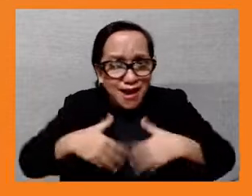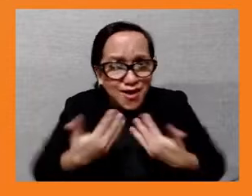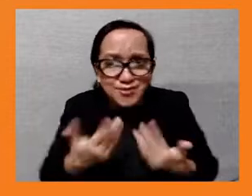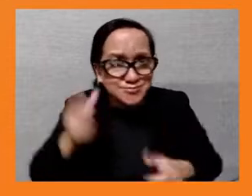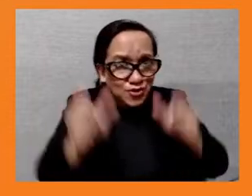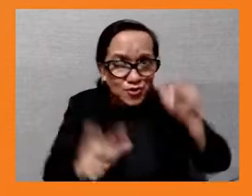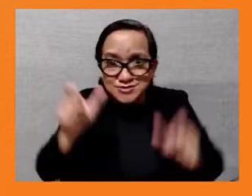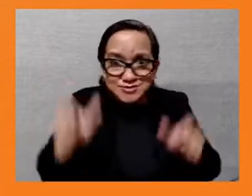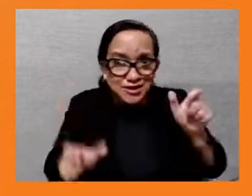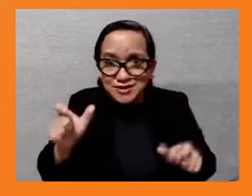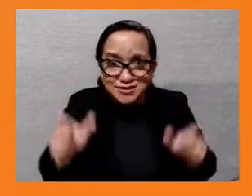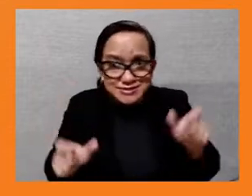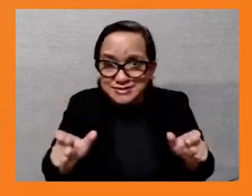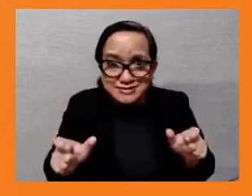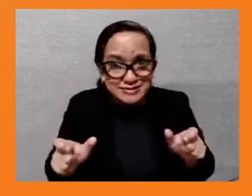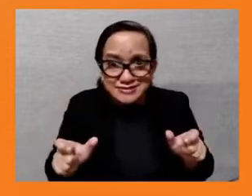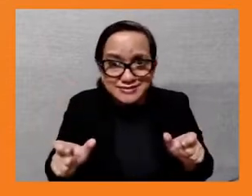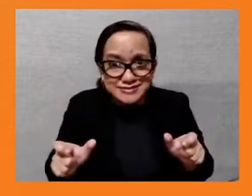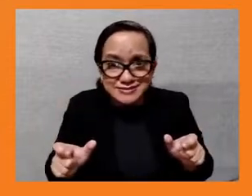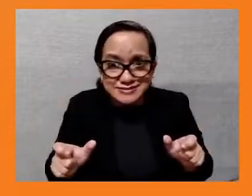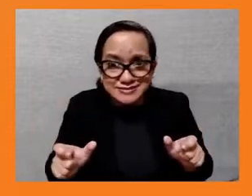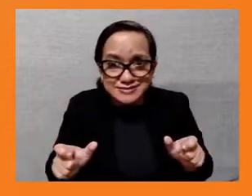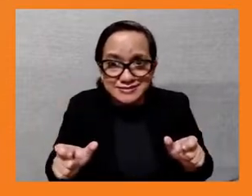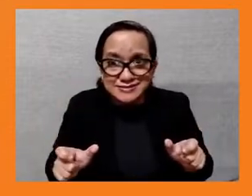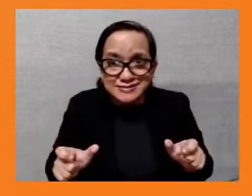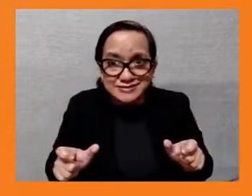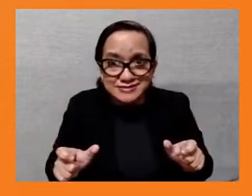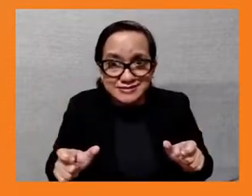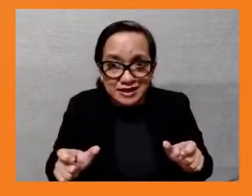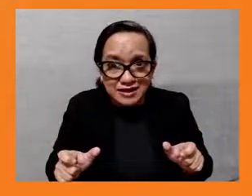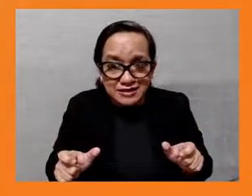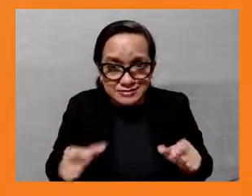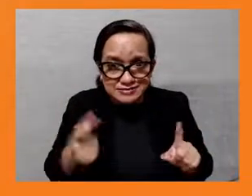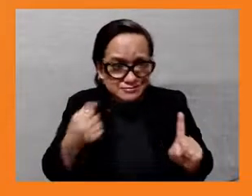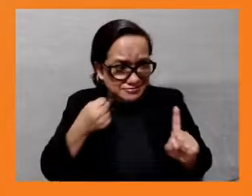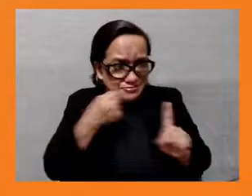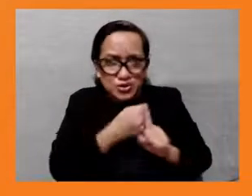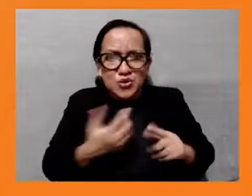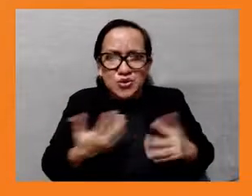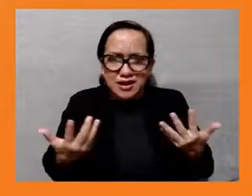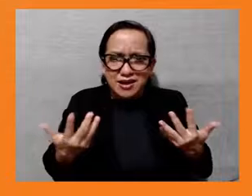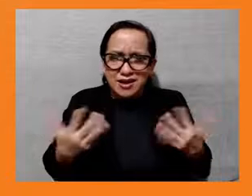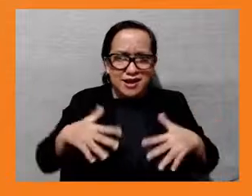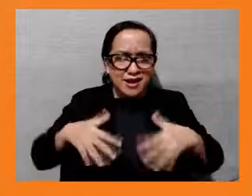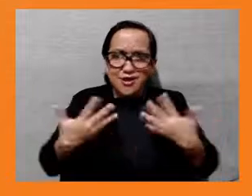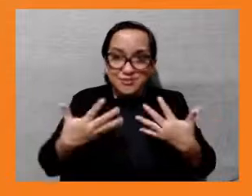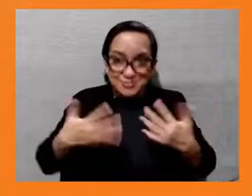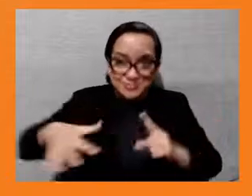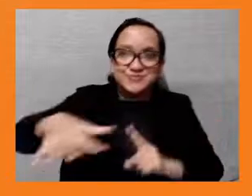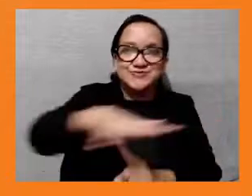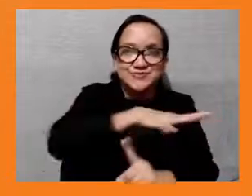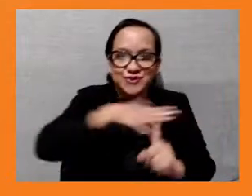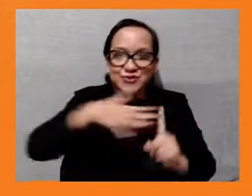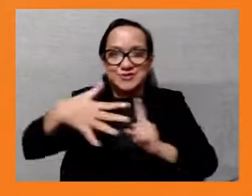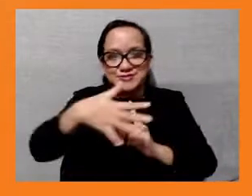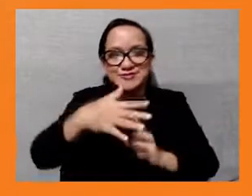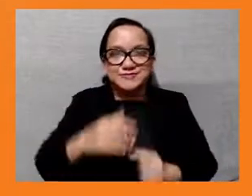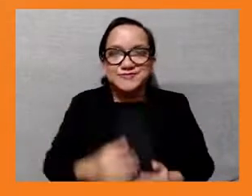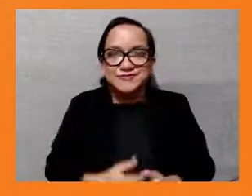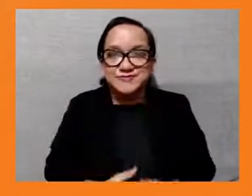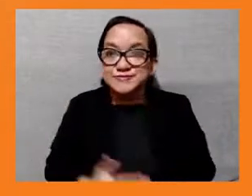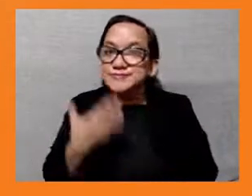a satisfactory way, but clearly the time that it takes is a big challenge. And I recognise for any affected person that has